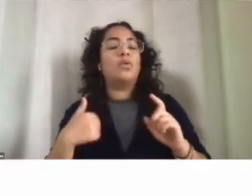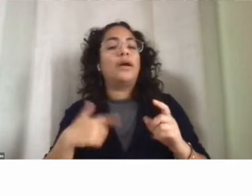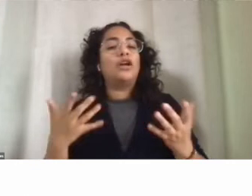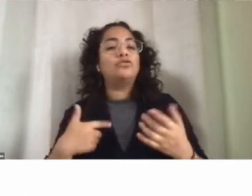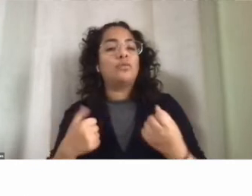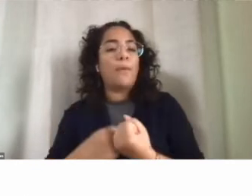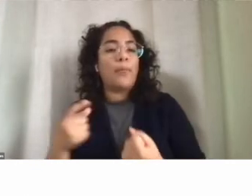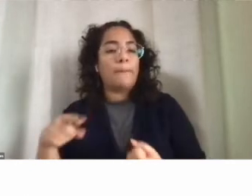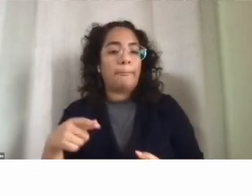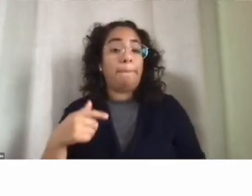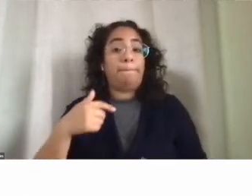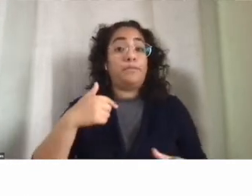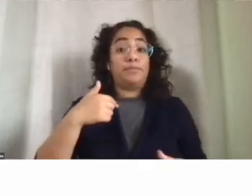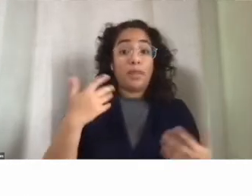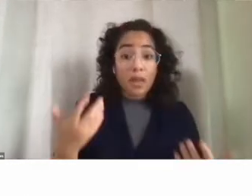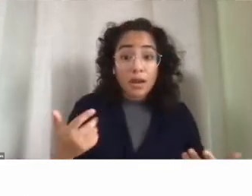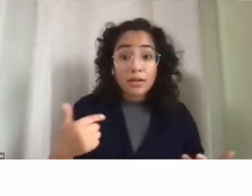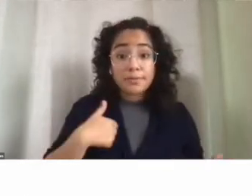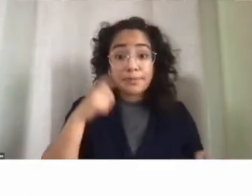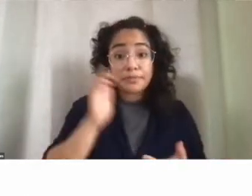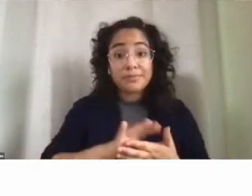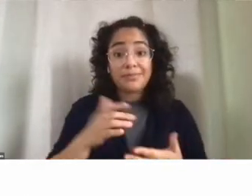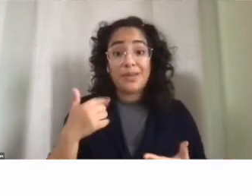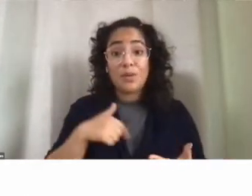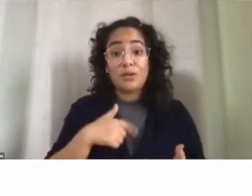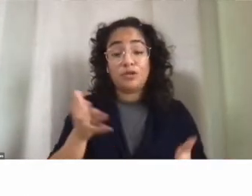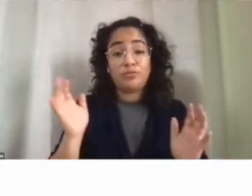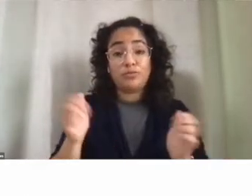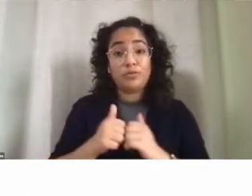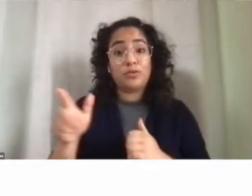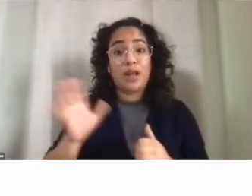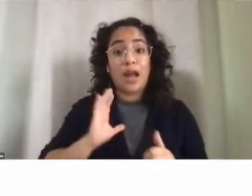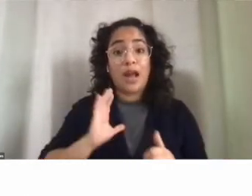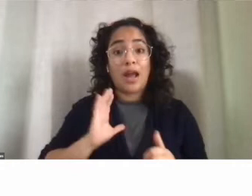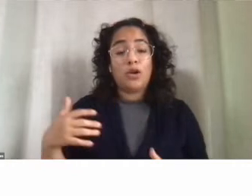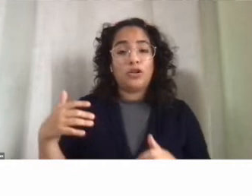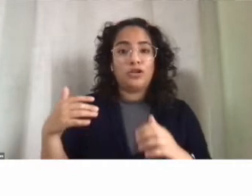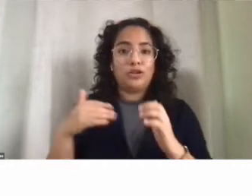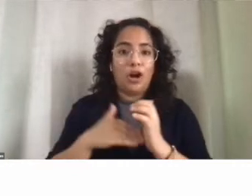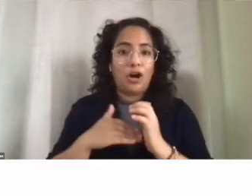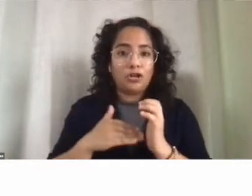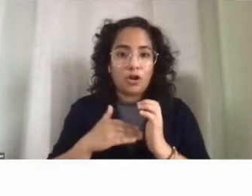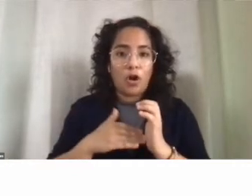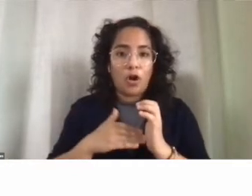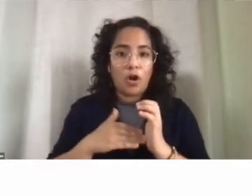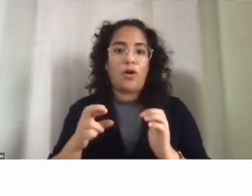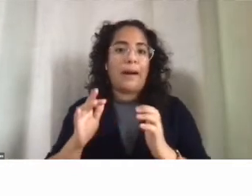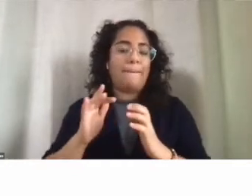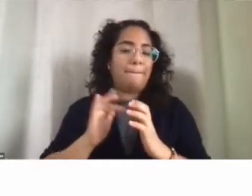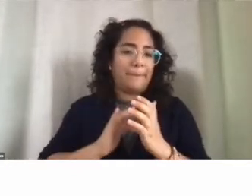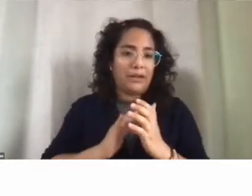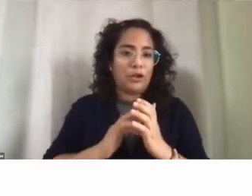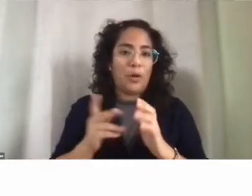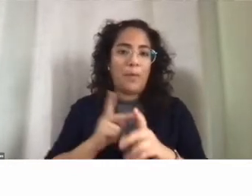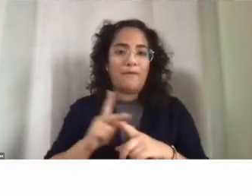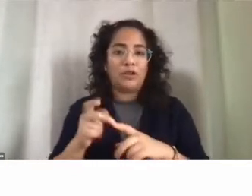So I believe that we should talk to our doctors or medical professionals ahead of